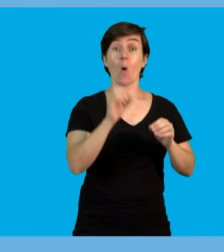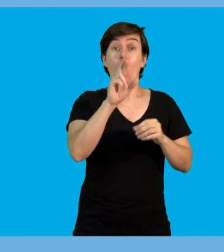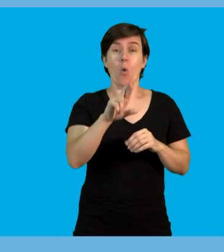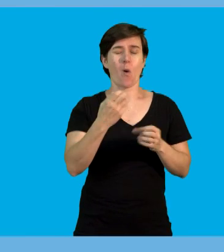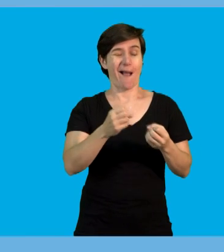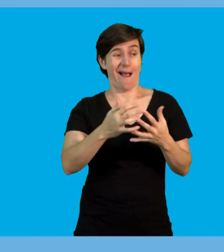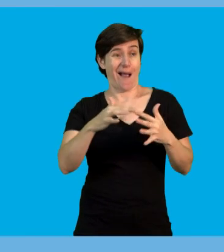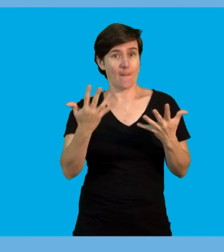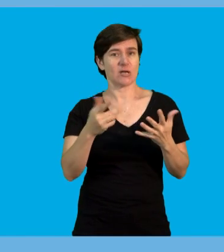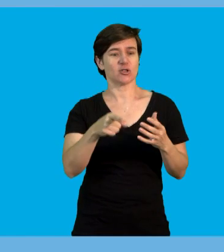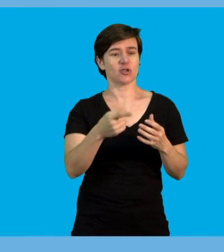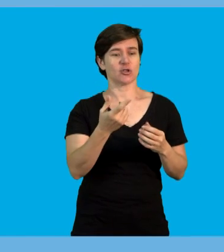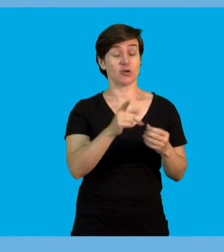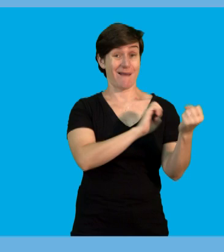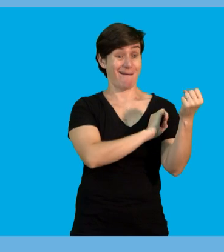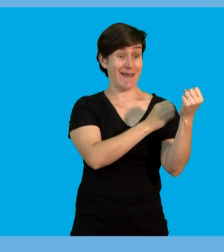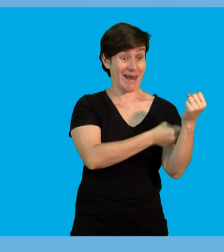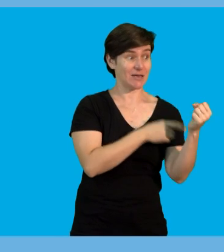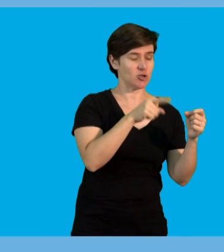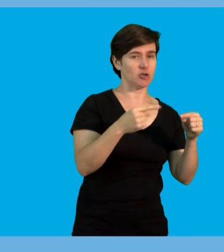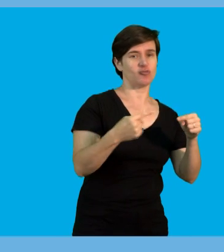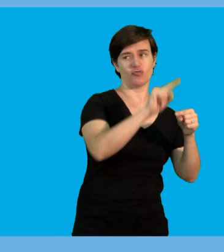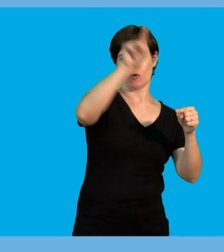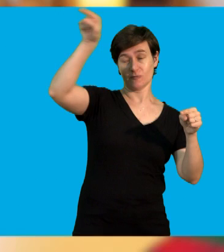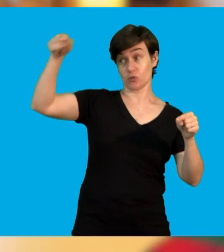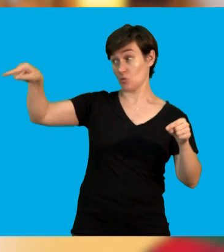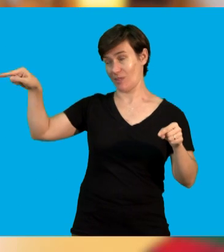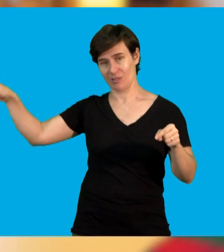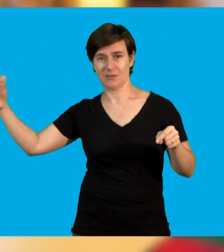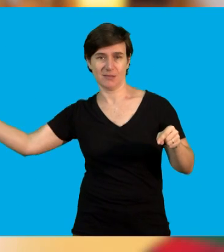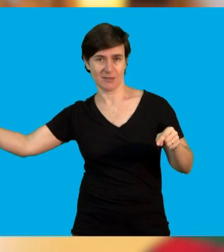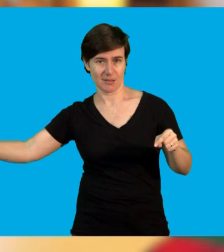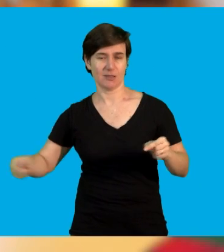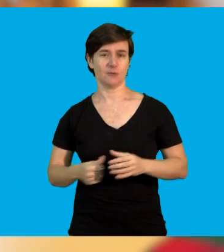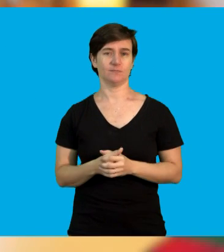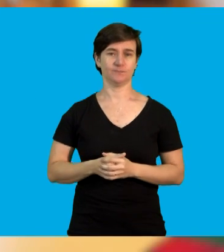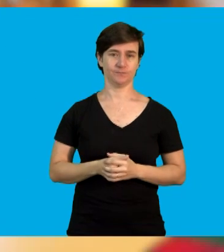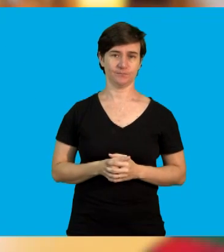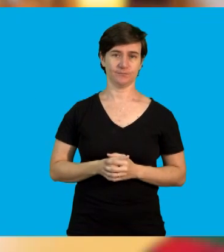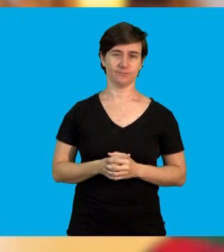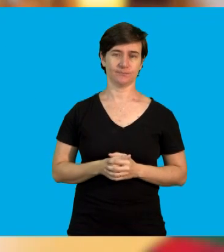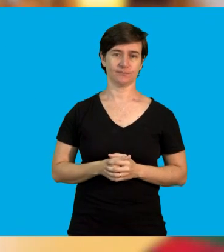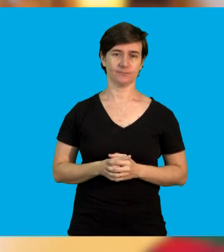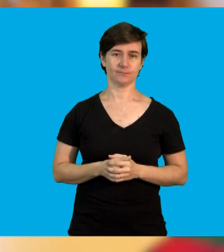energy that is transferred to the charges. And remember that those charges are referred to as electrons as they